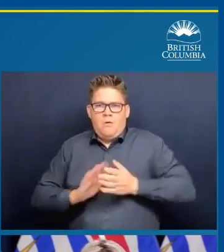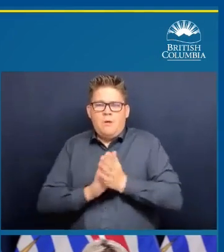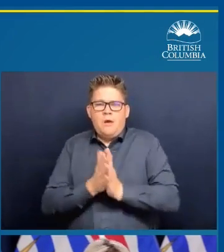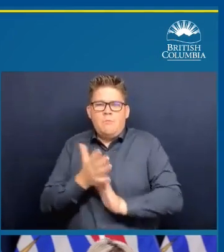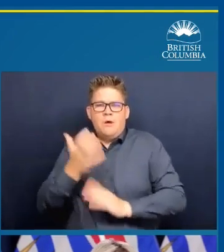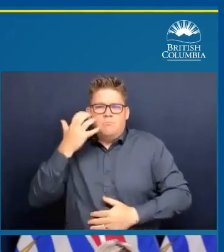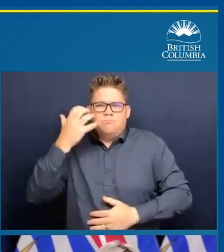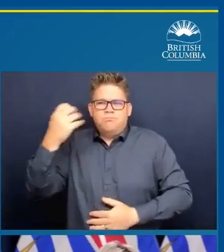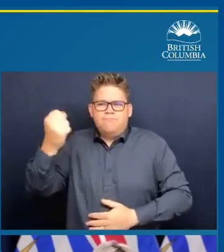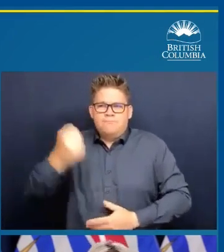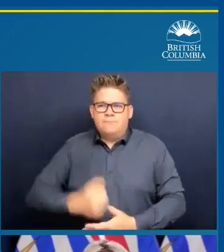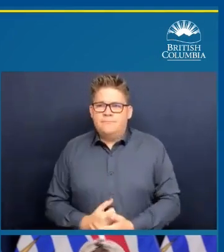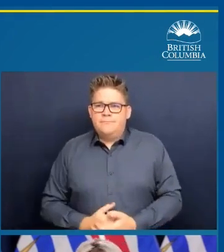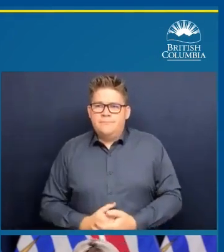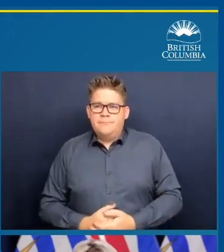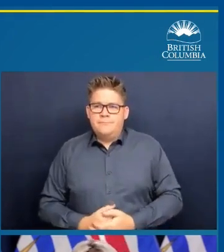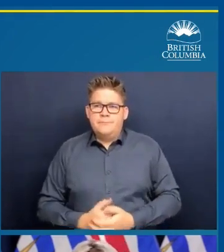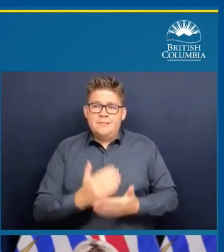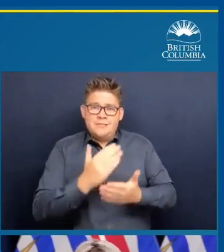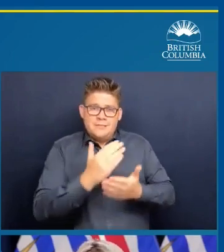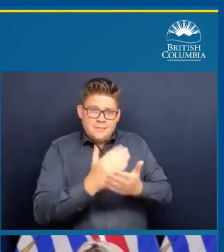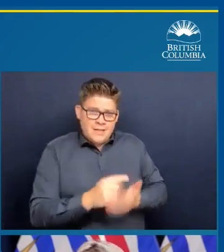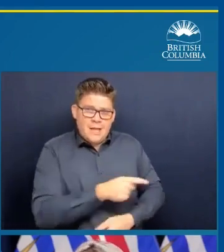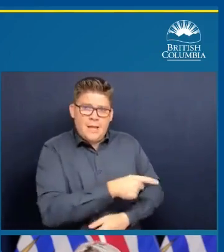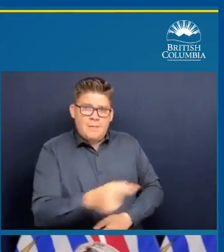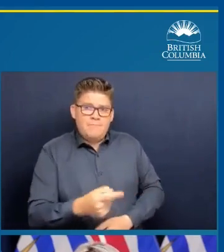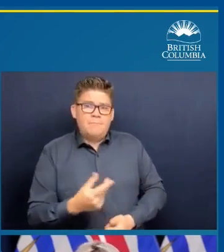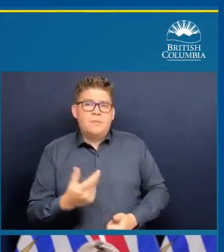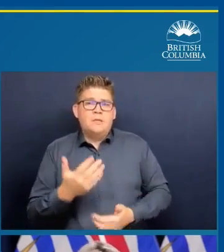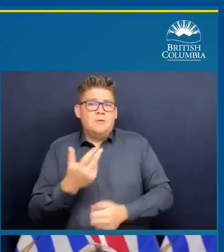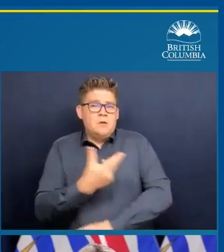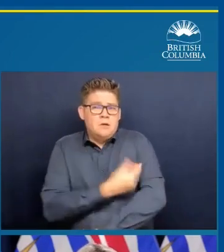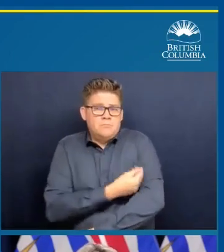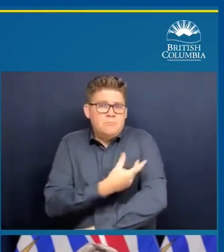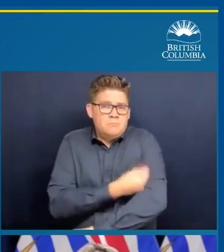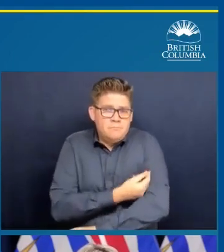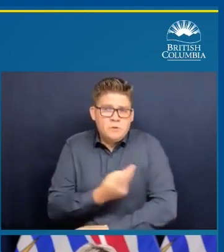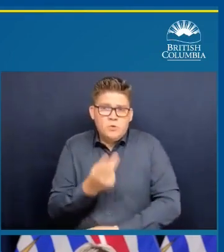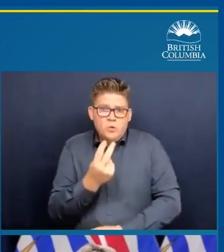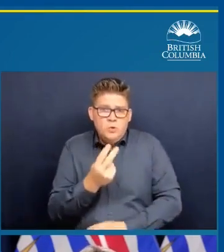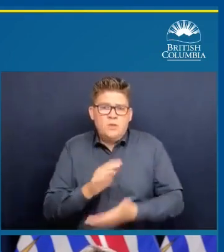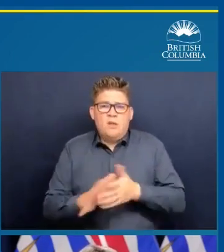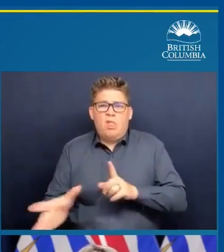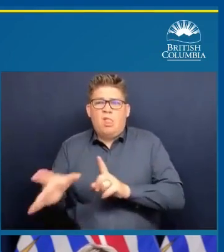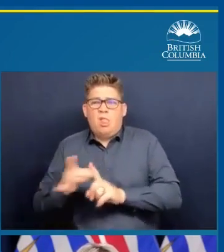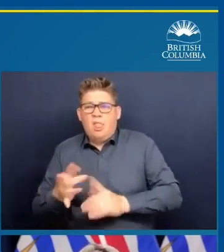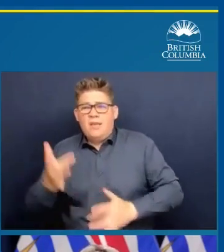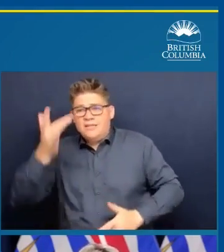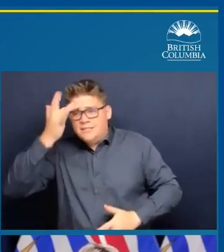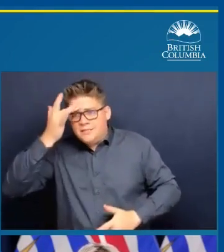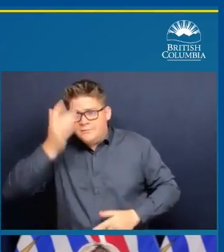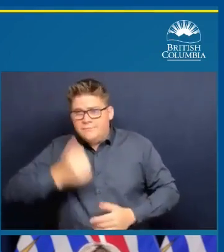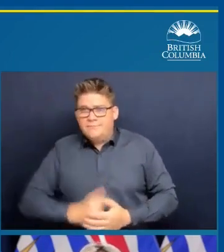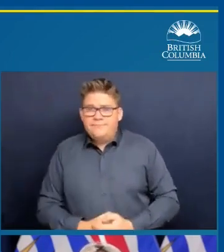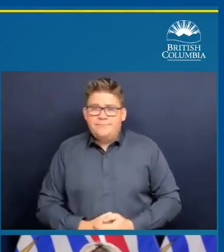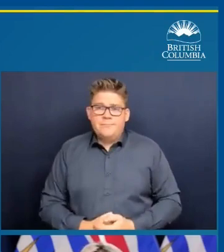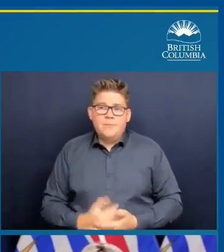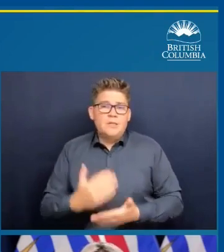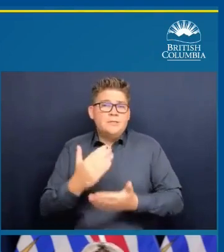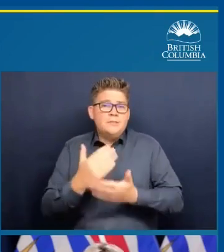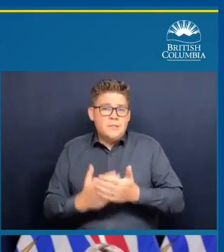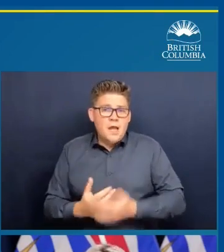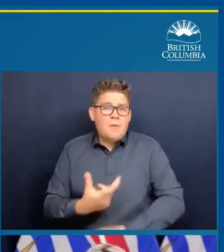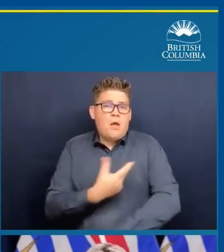1 infection, or 3 doses and an infection, or several infections and then vaccination. And all of that builds a